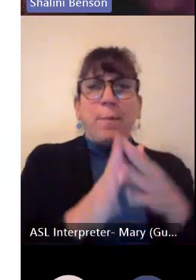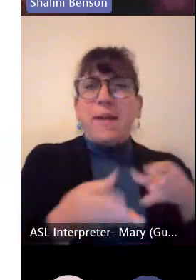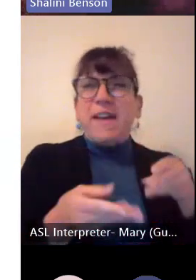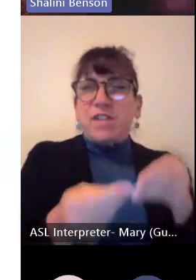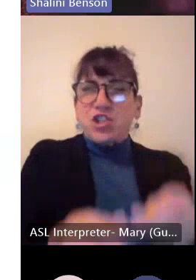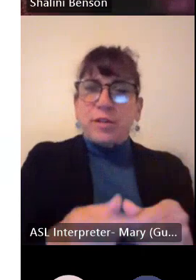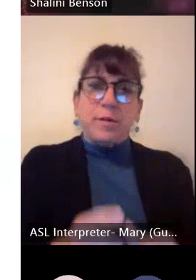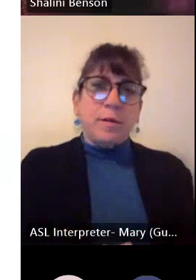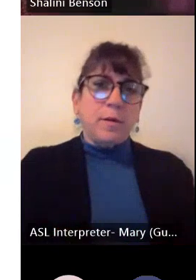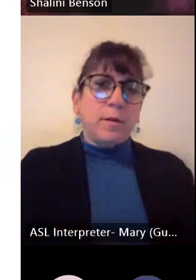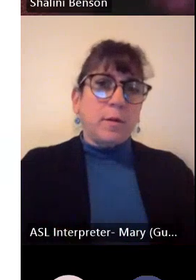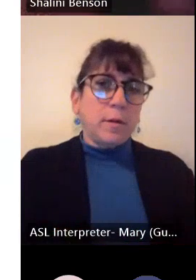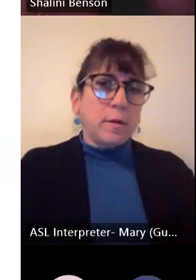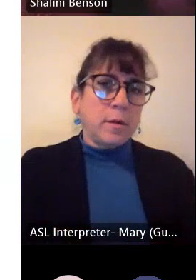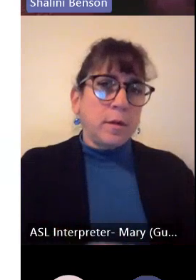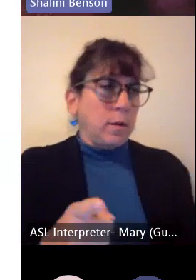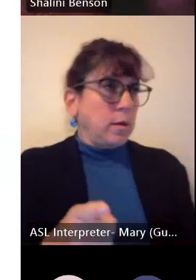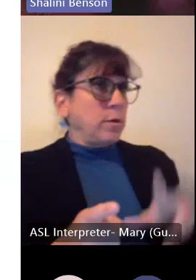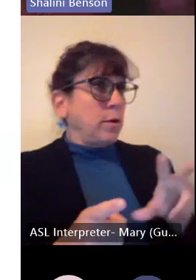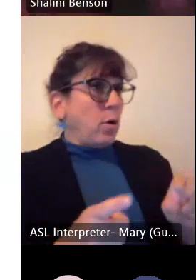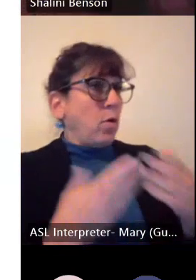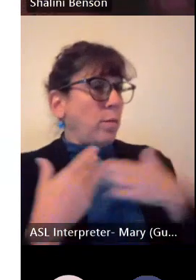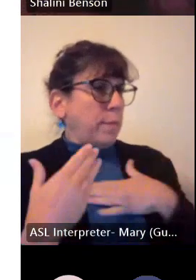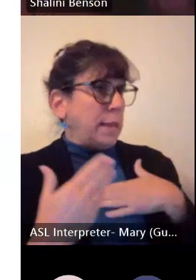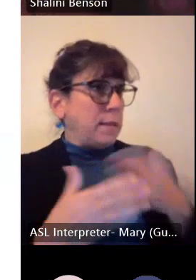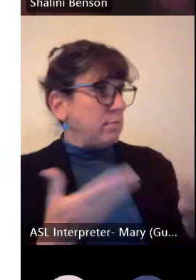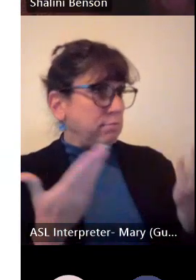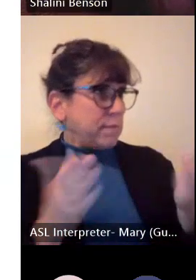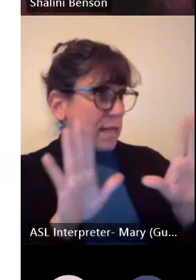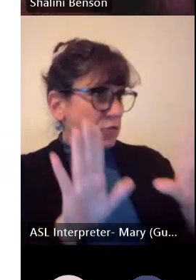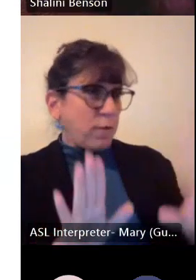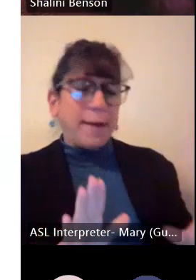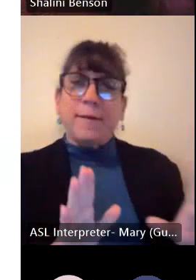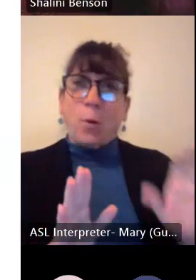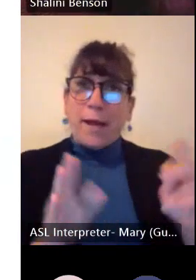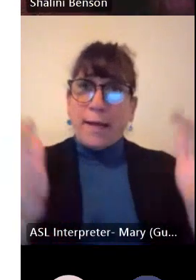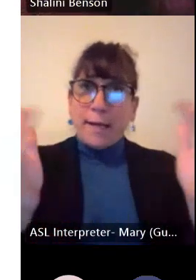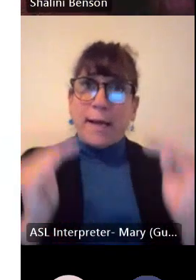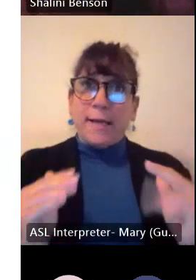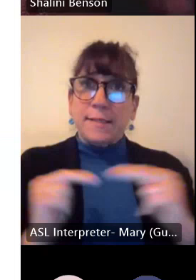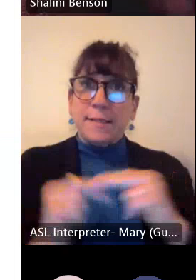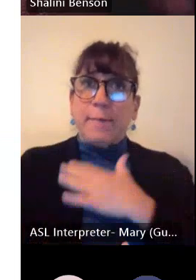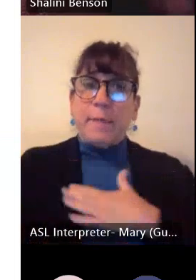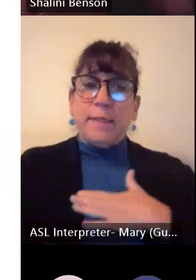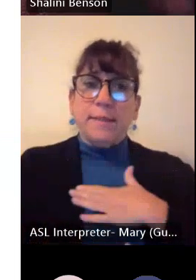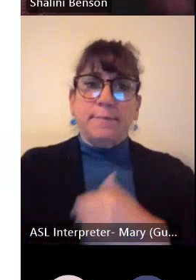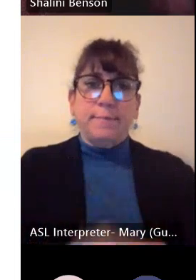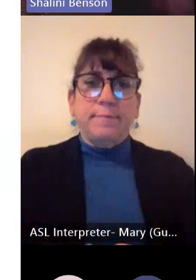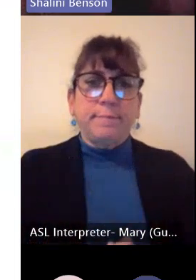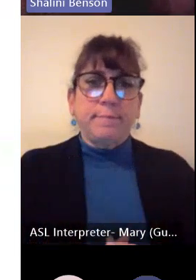Yep, no, please. That's great. Thanks. Next slide, please.